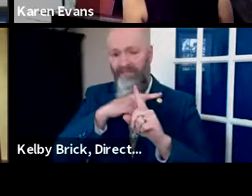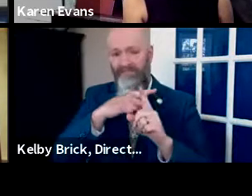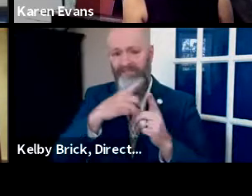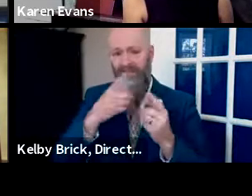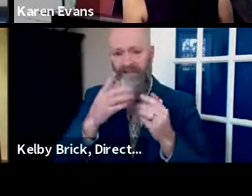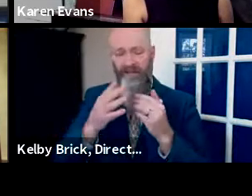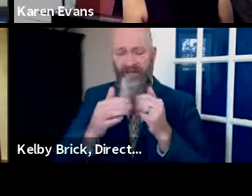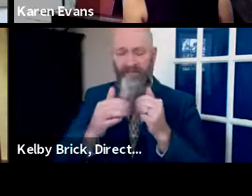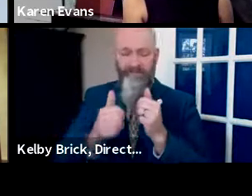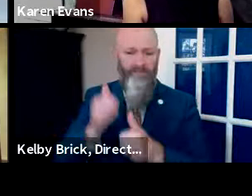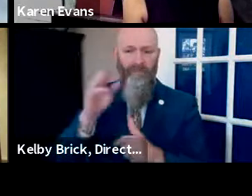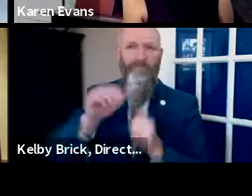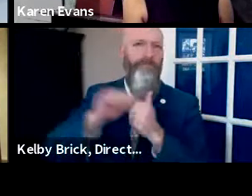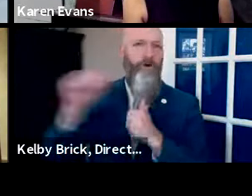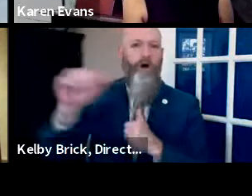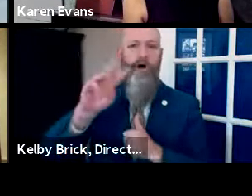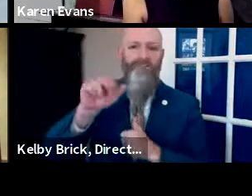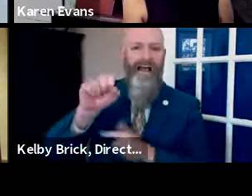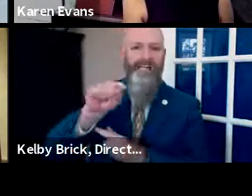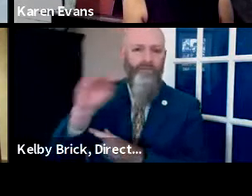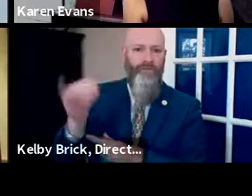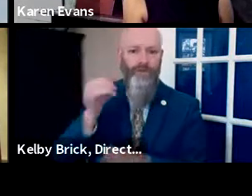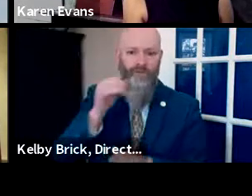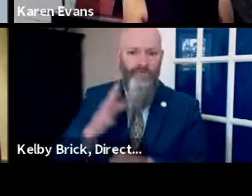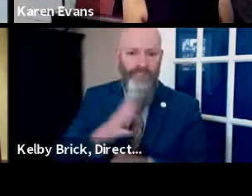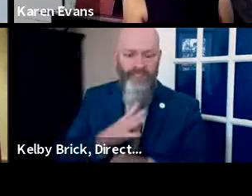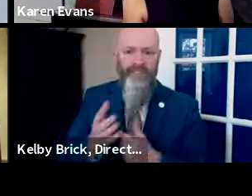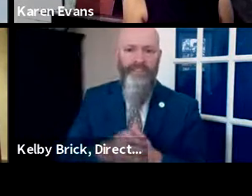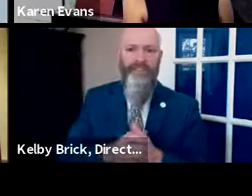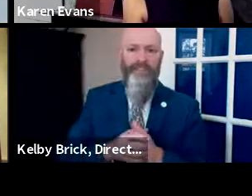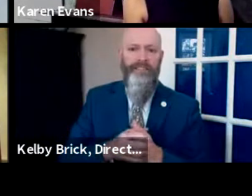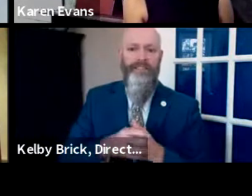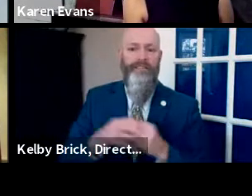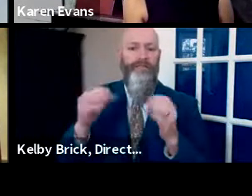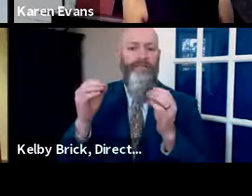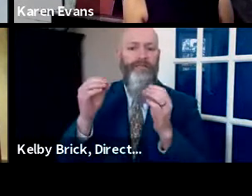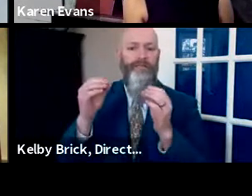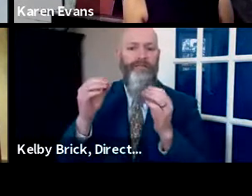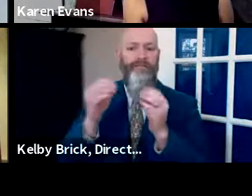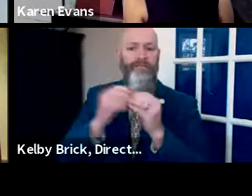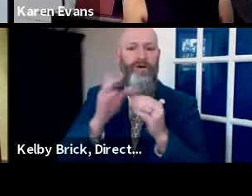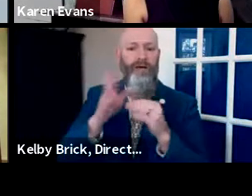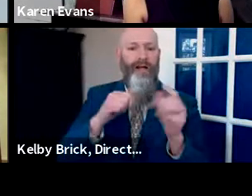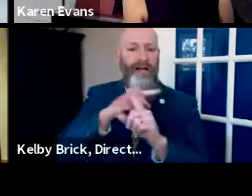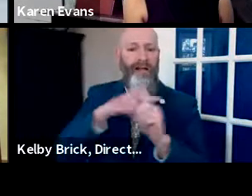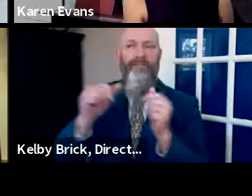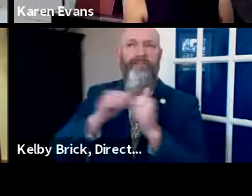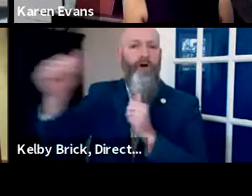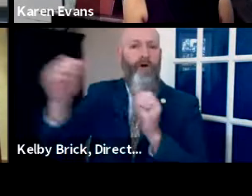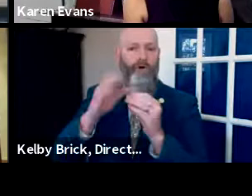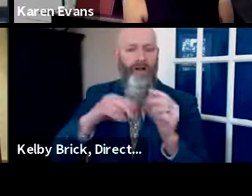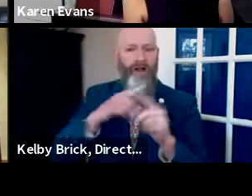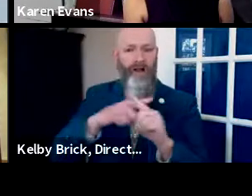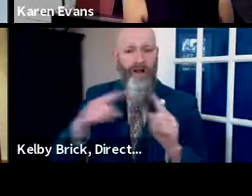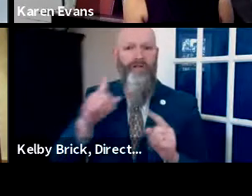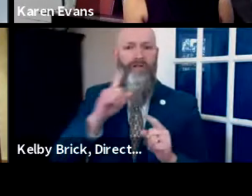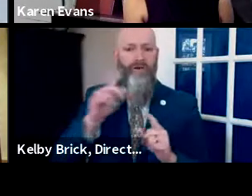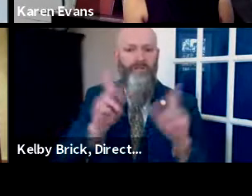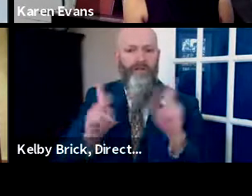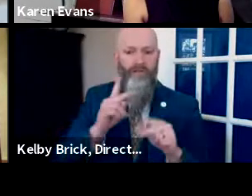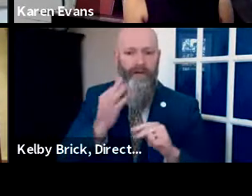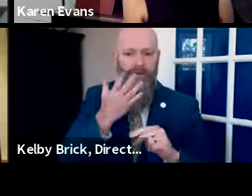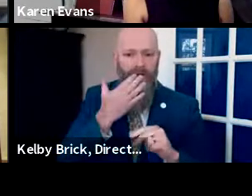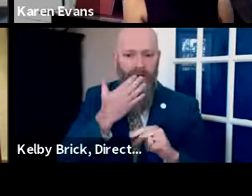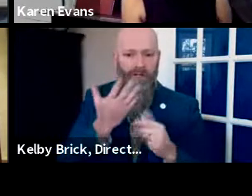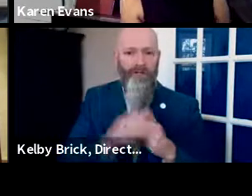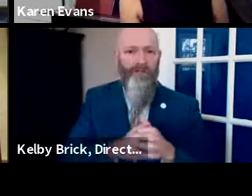Our advisory council is far and away majority of women. More